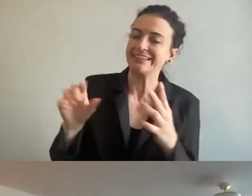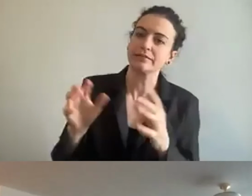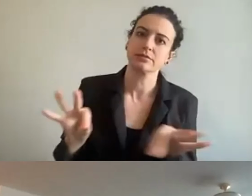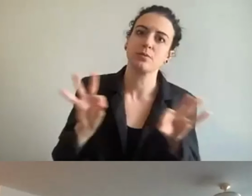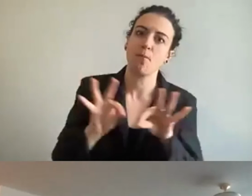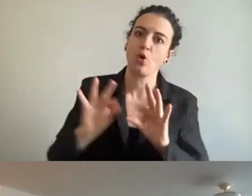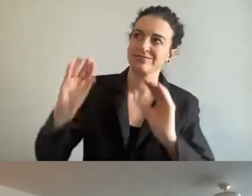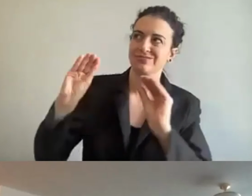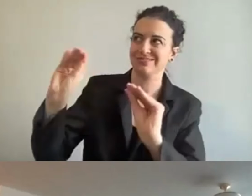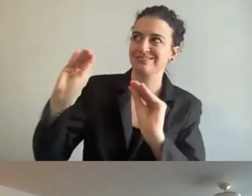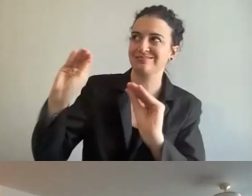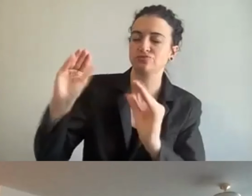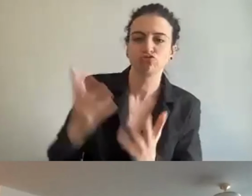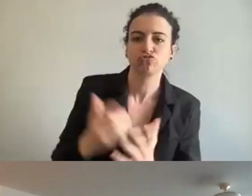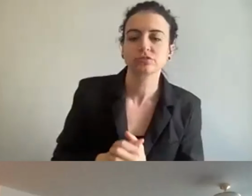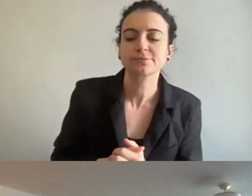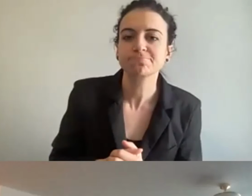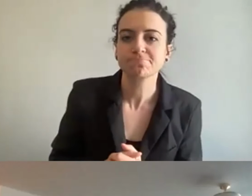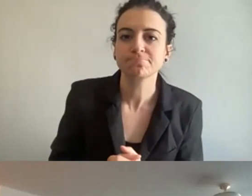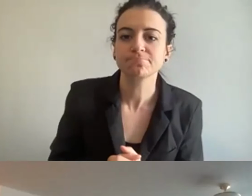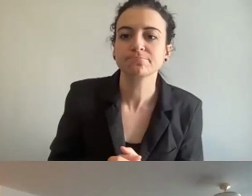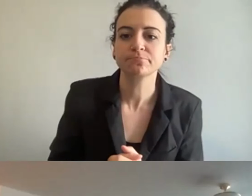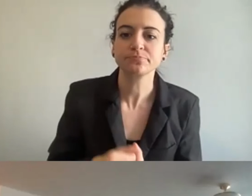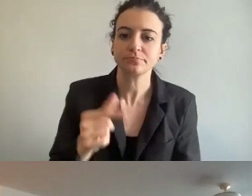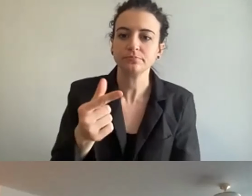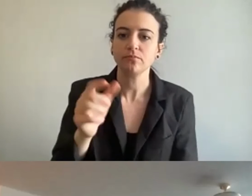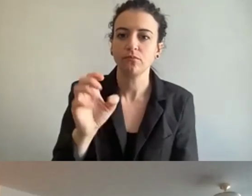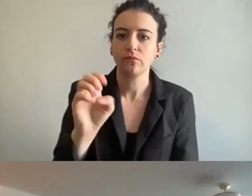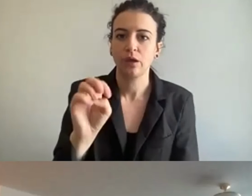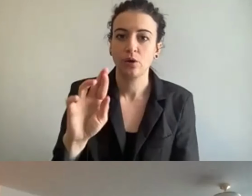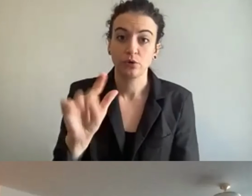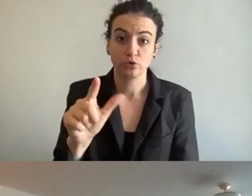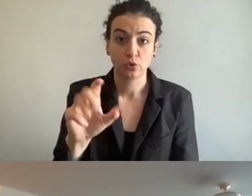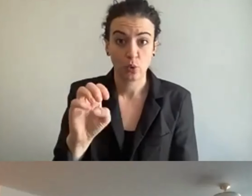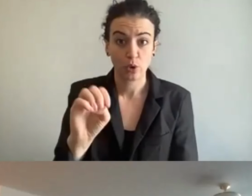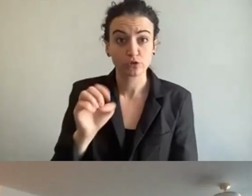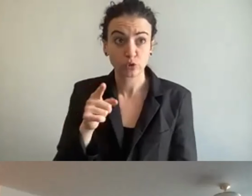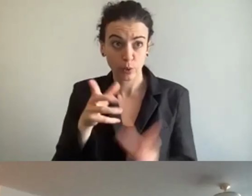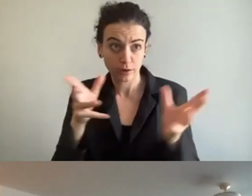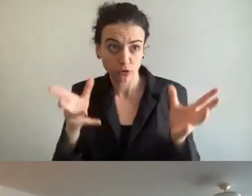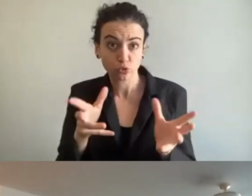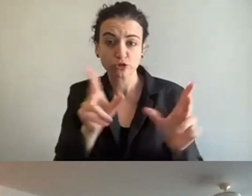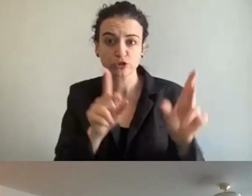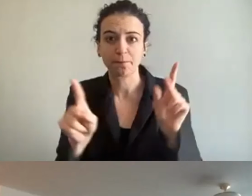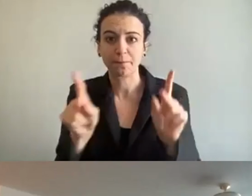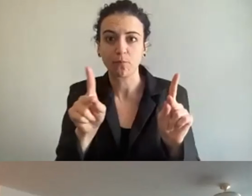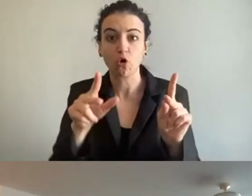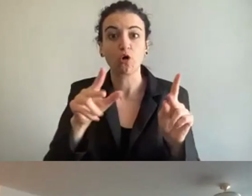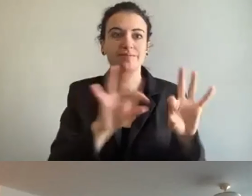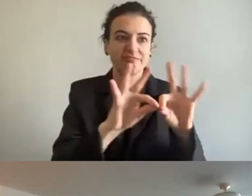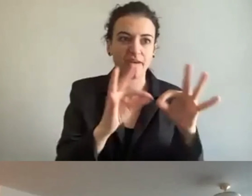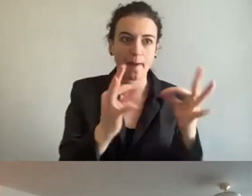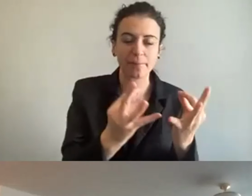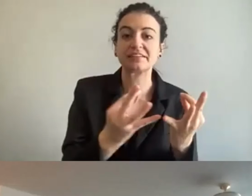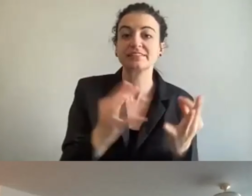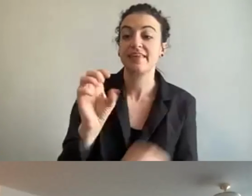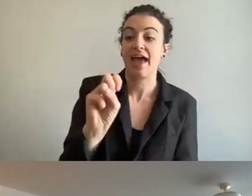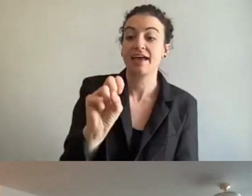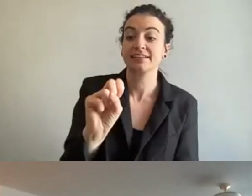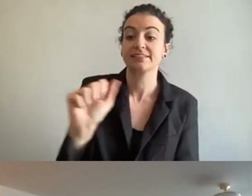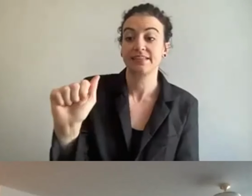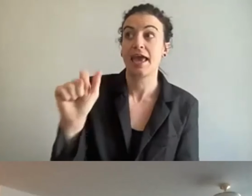So are you saying you're encouraging all the individuals and families out there to make sure they educate their SSAs? That can go both ways,